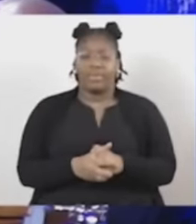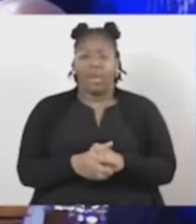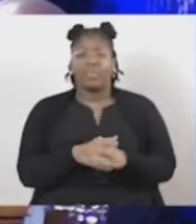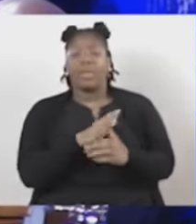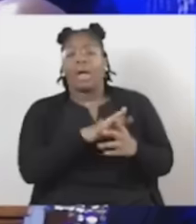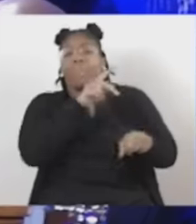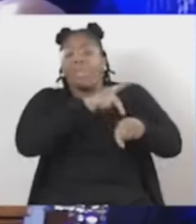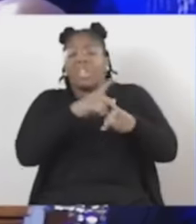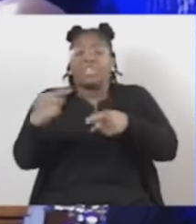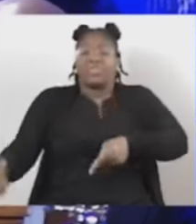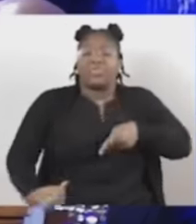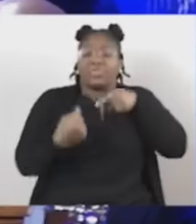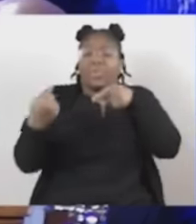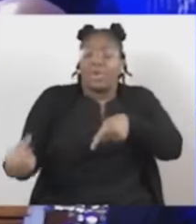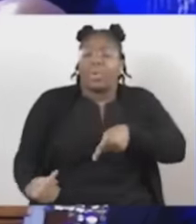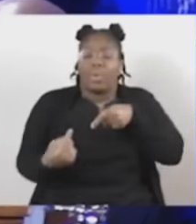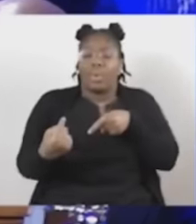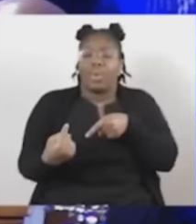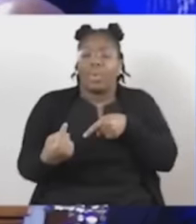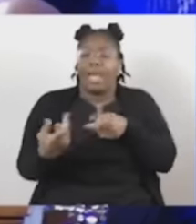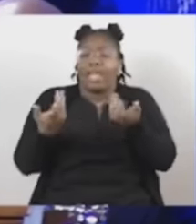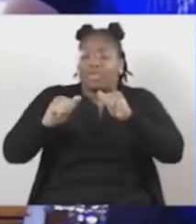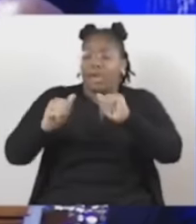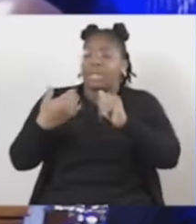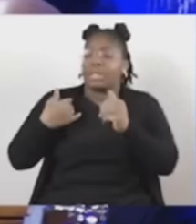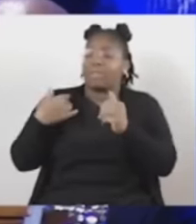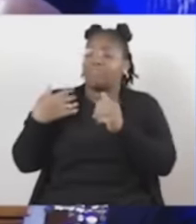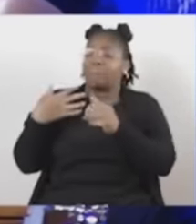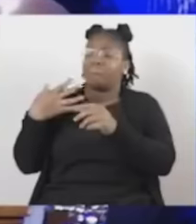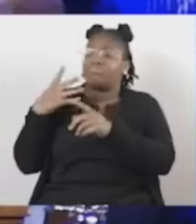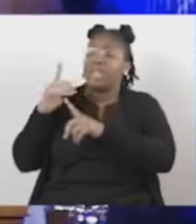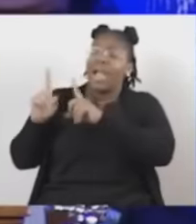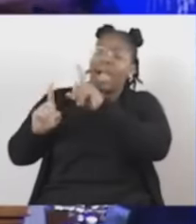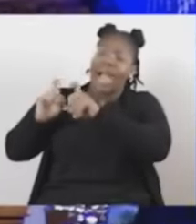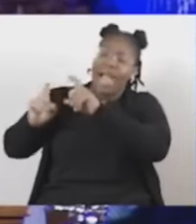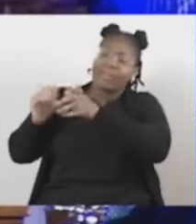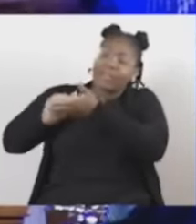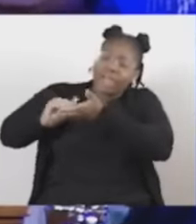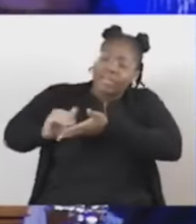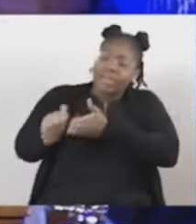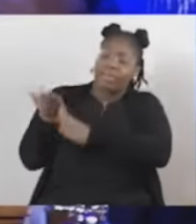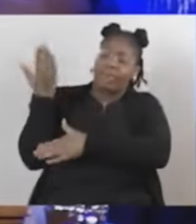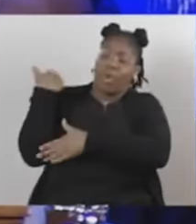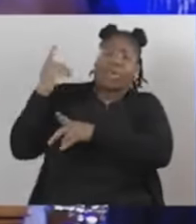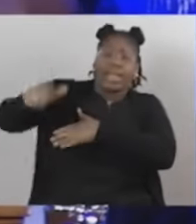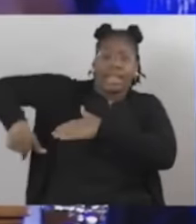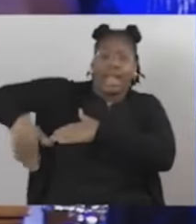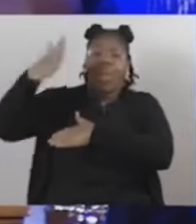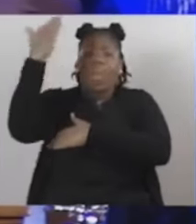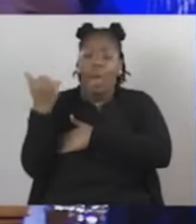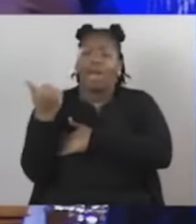with the needle of repentance before it was too late. And it's the only reason I'm lifting the text tonight, because